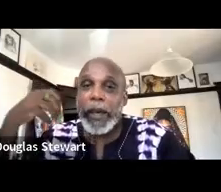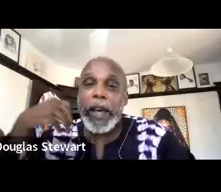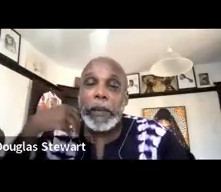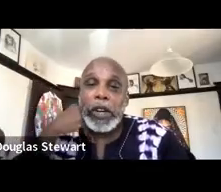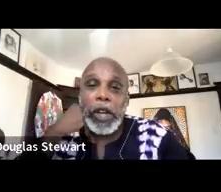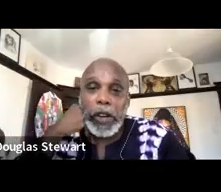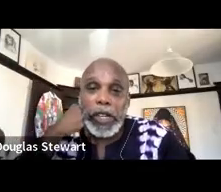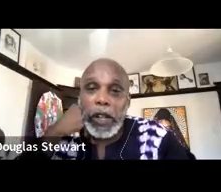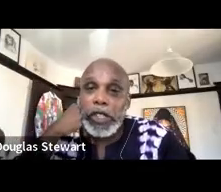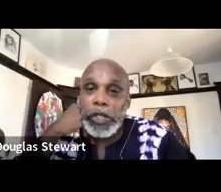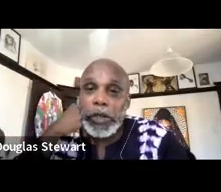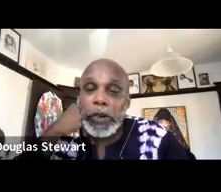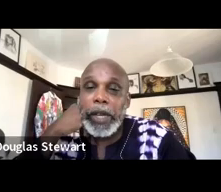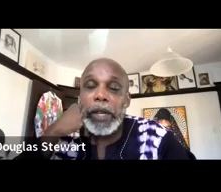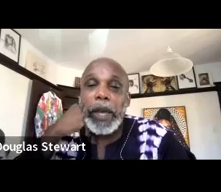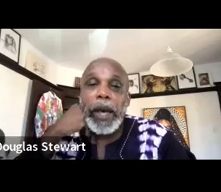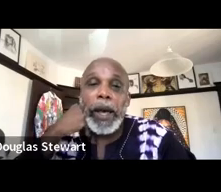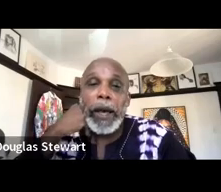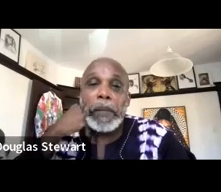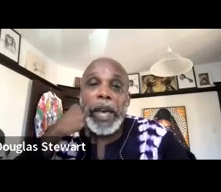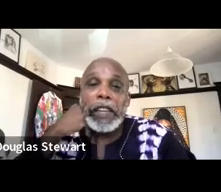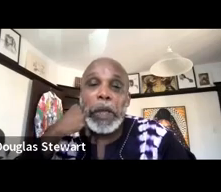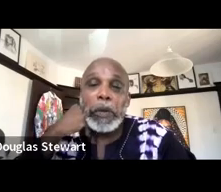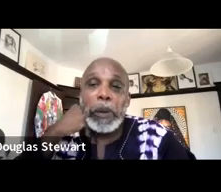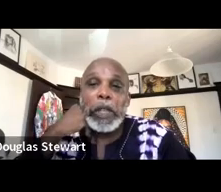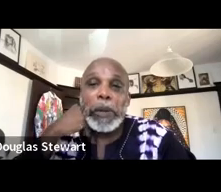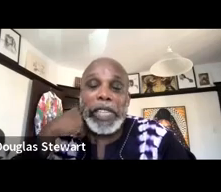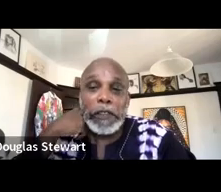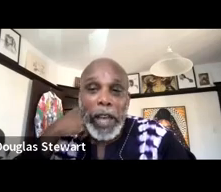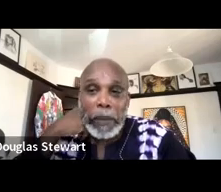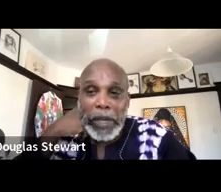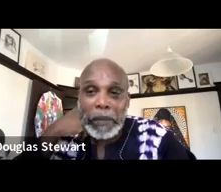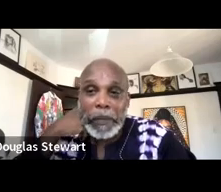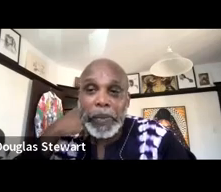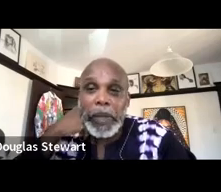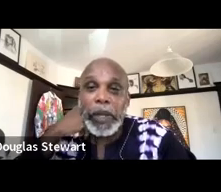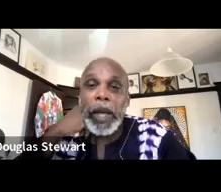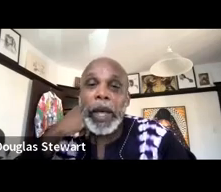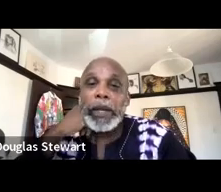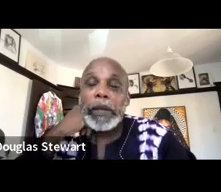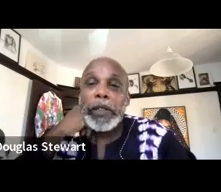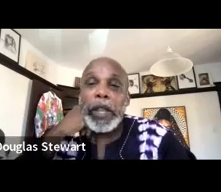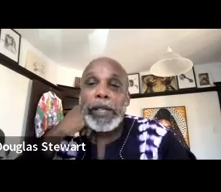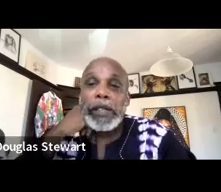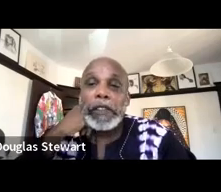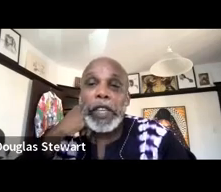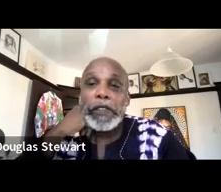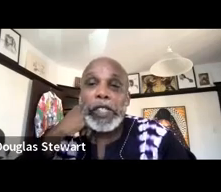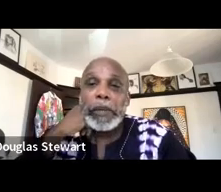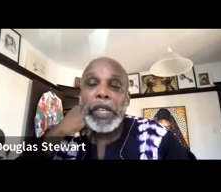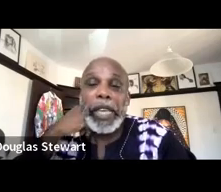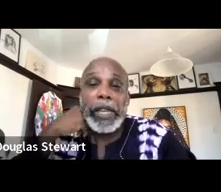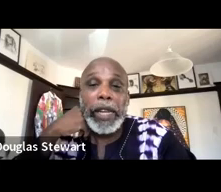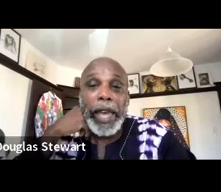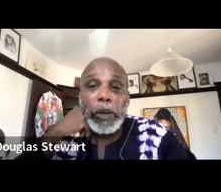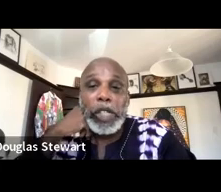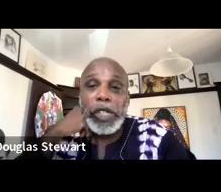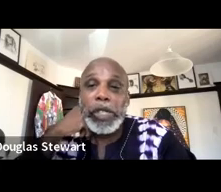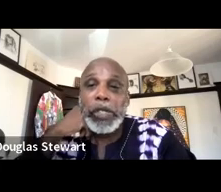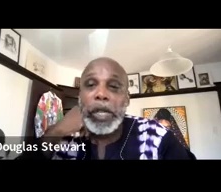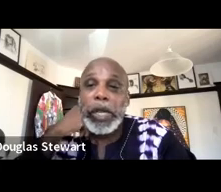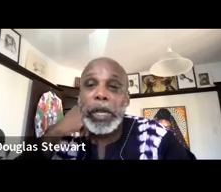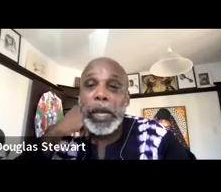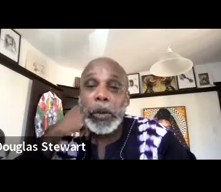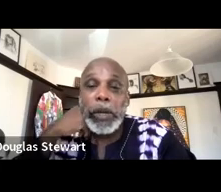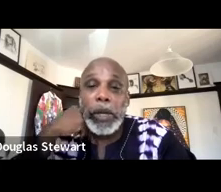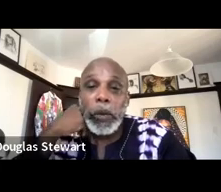continually in our current culture, right? And if people remember the potato famine and the loss of even some of the Gaelic